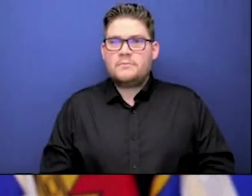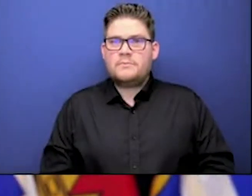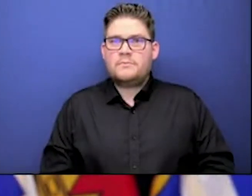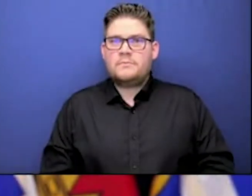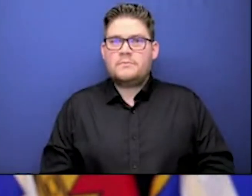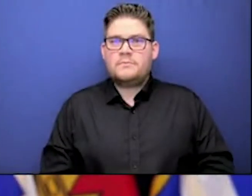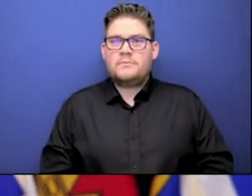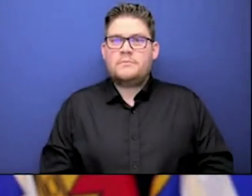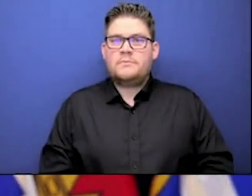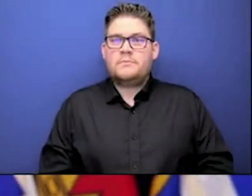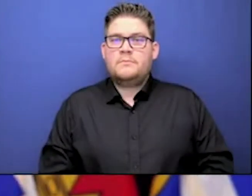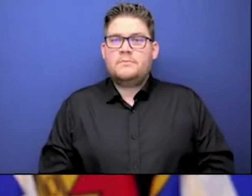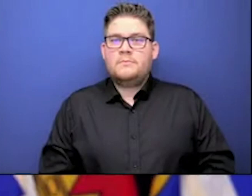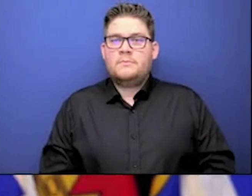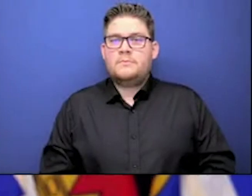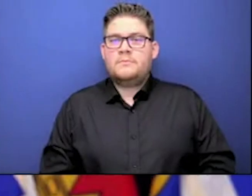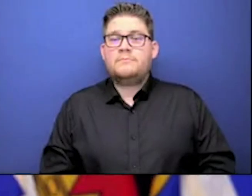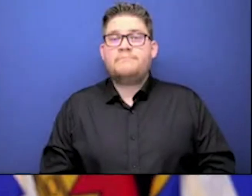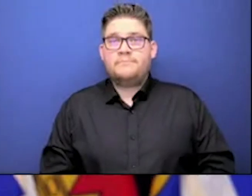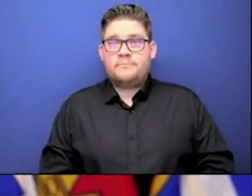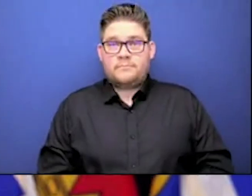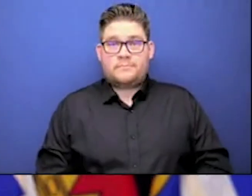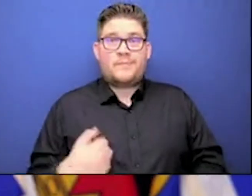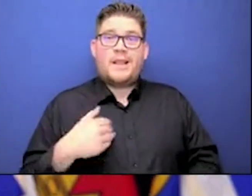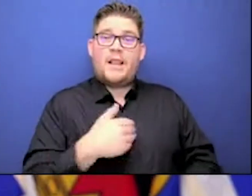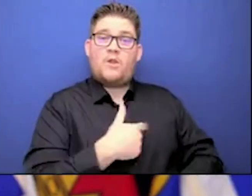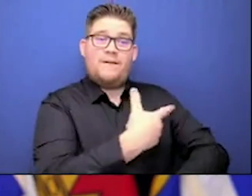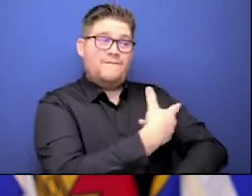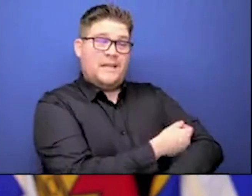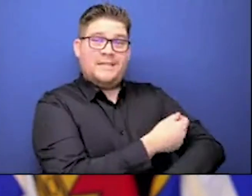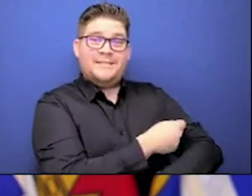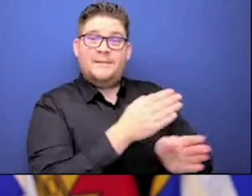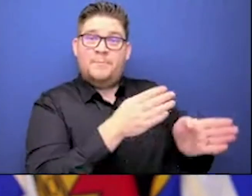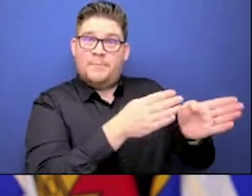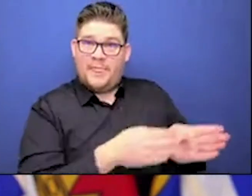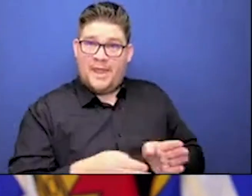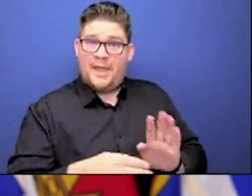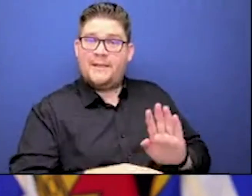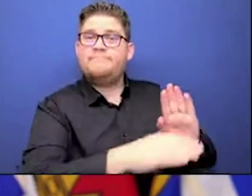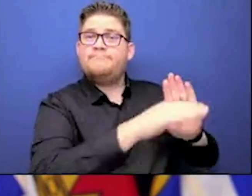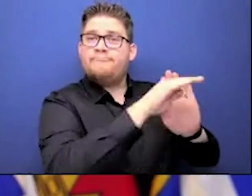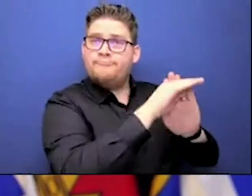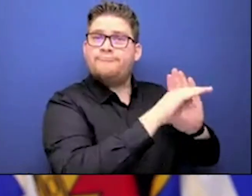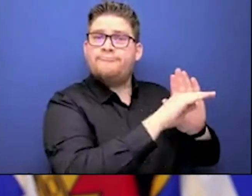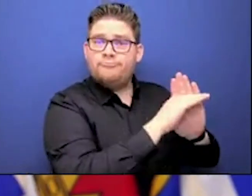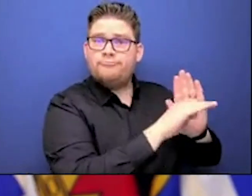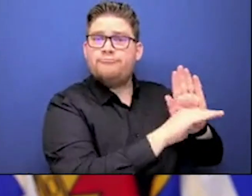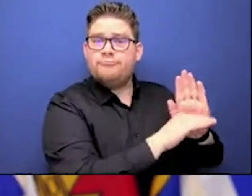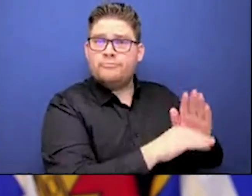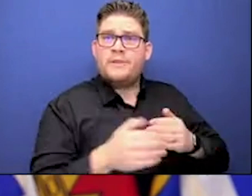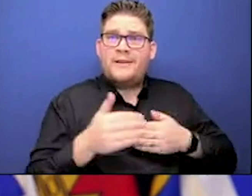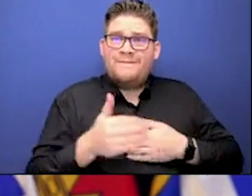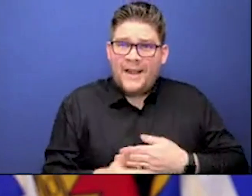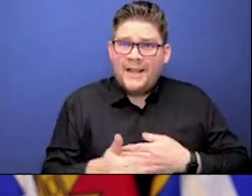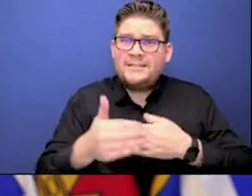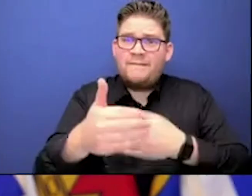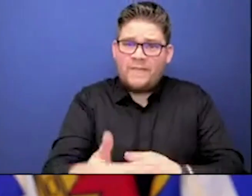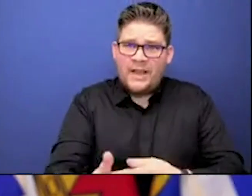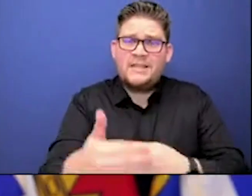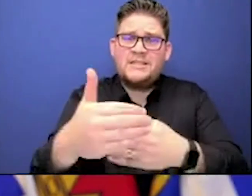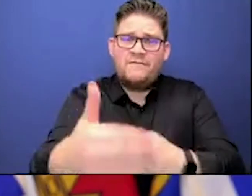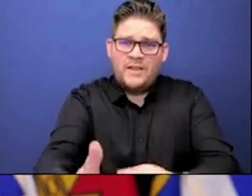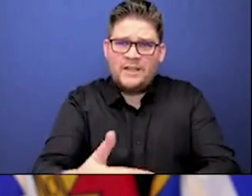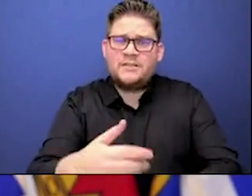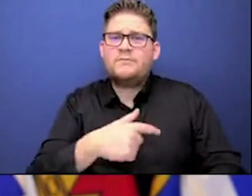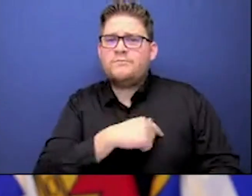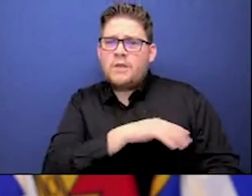the vaccine program under the group of people who are clinically extremely vulnerable, and more information will be coming out about that.